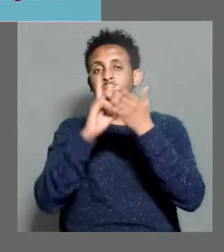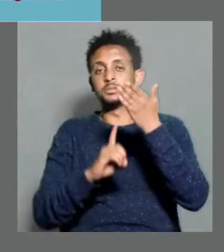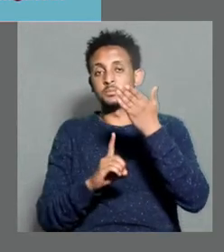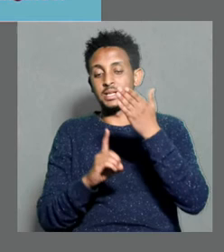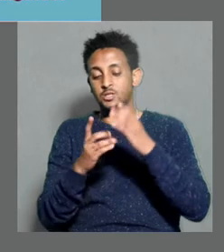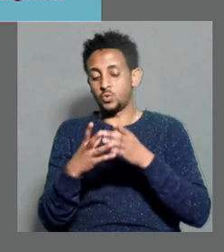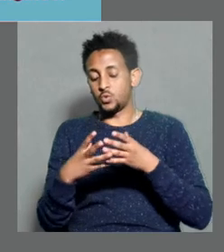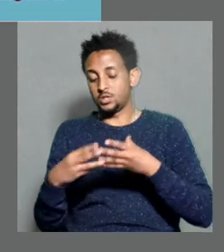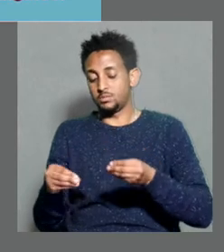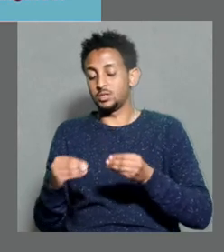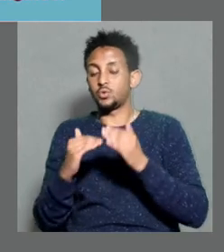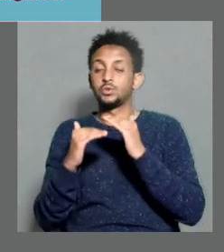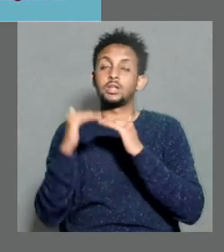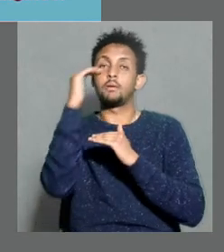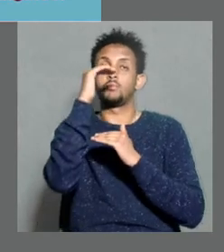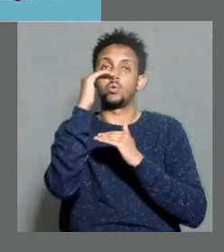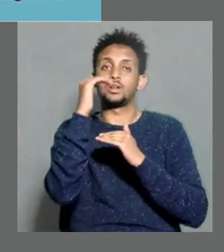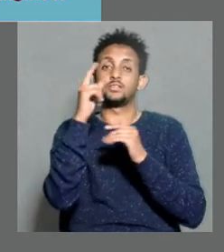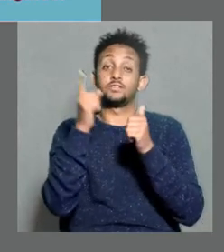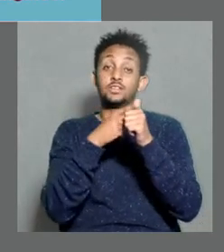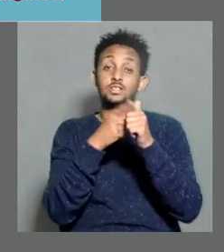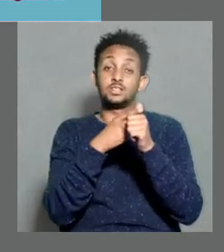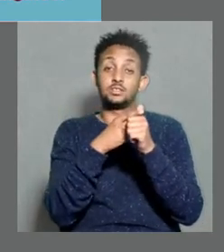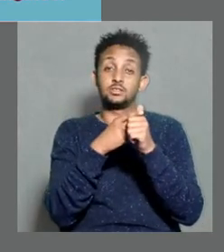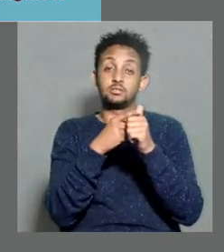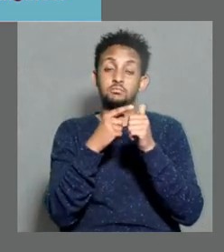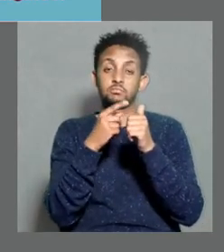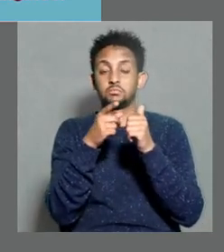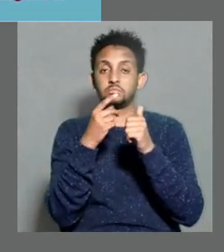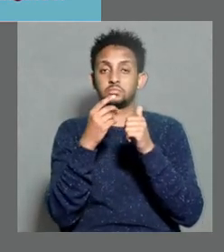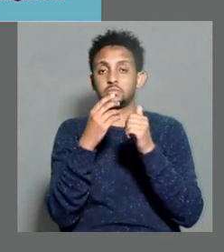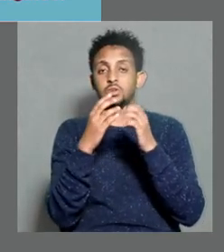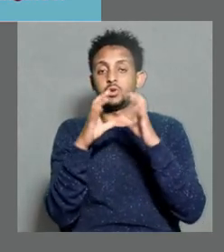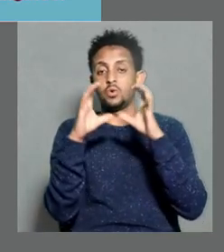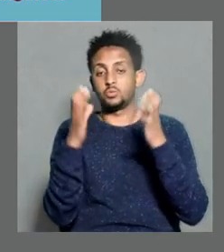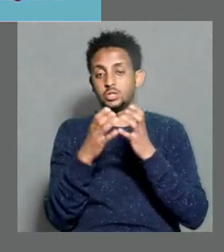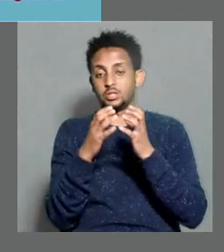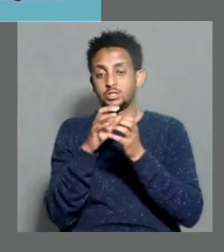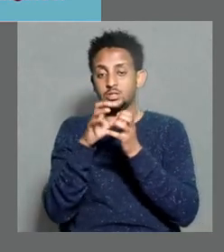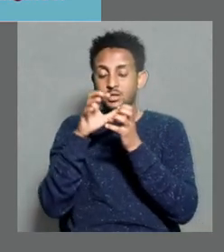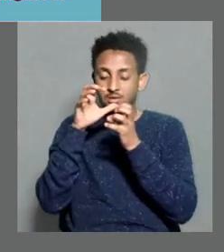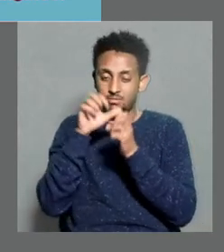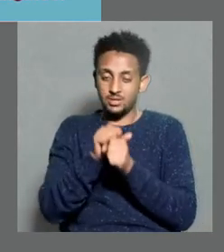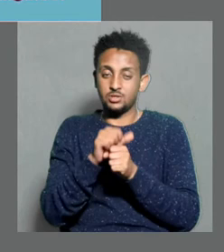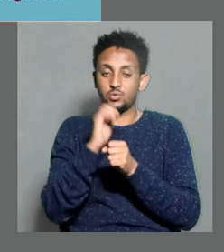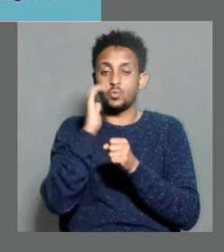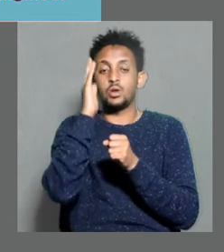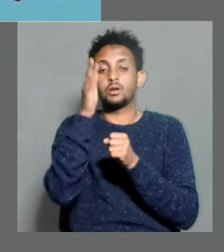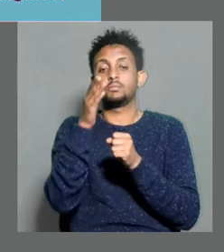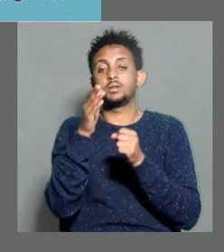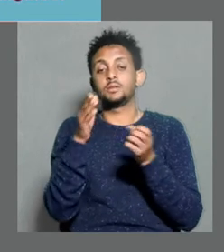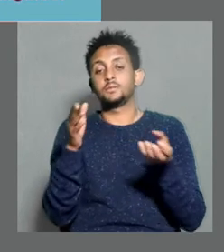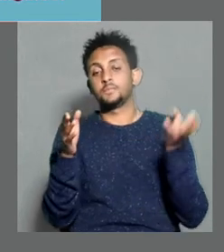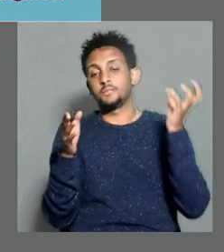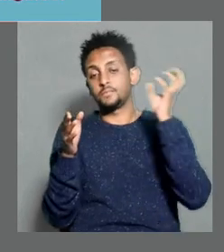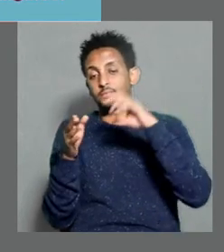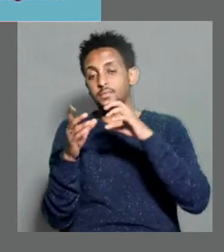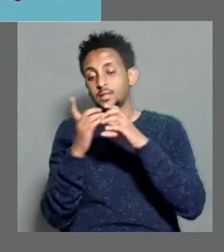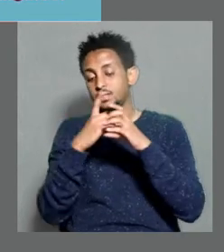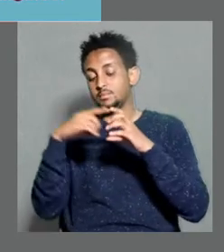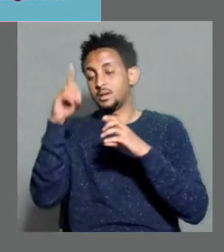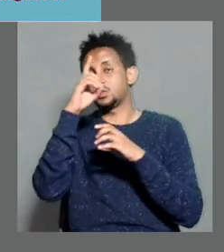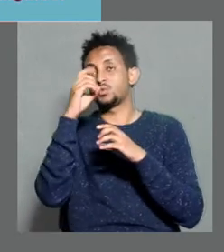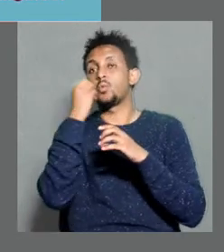will move upward. The first elevation is somewhere here. As the object is immersed, there will be a lift up or a displaced